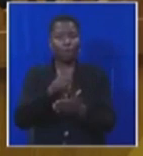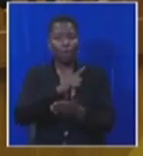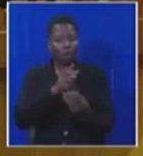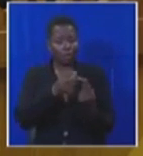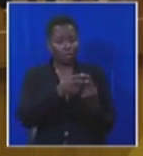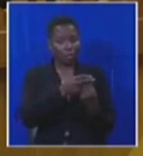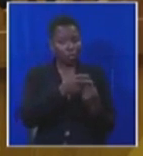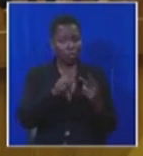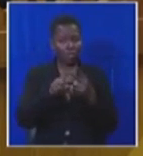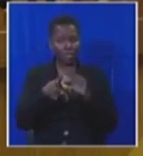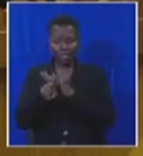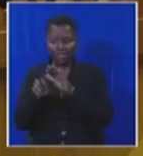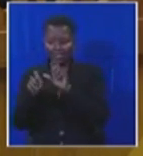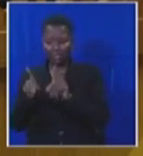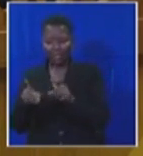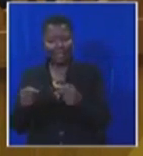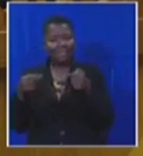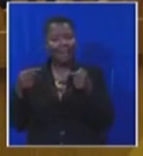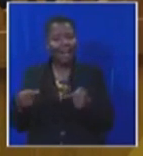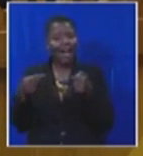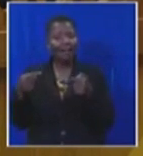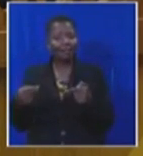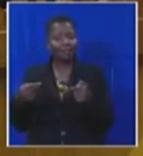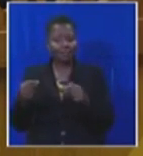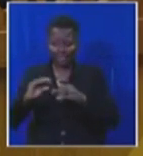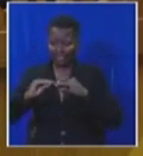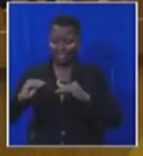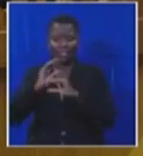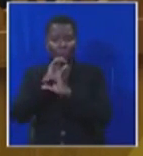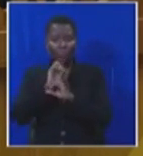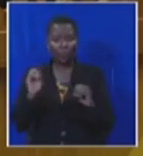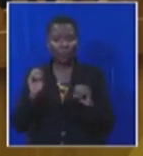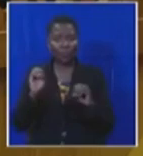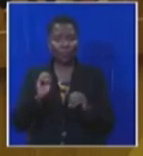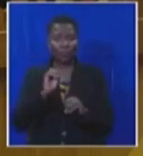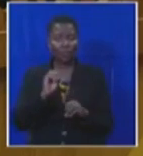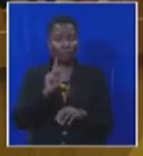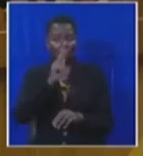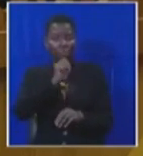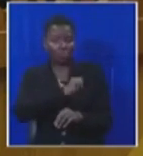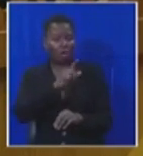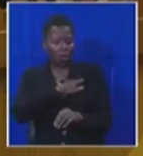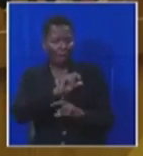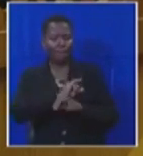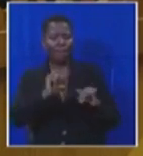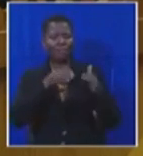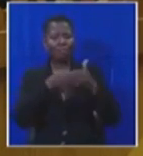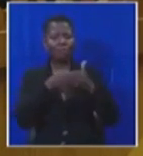and a district director. 7 months, no teaching. Is it a wonder that KwaZulu-Natal was the worst performing province?